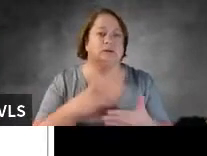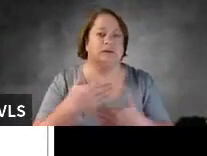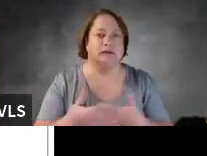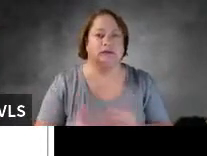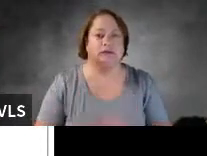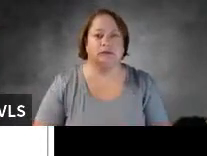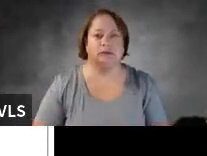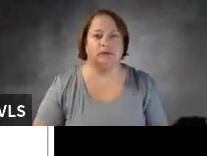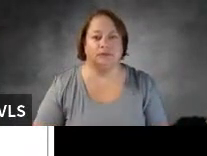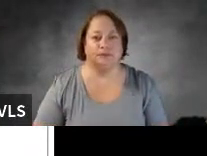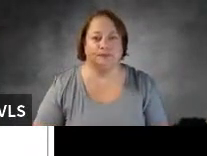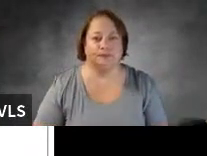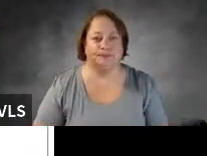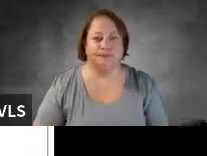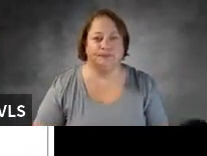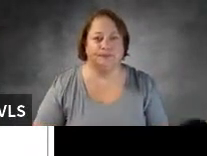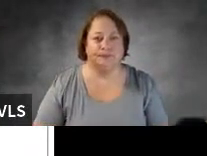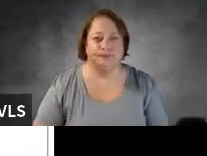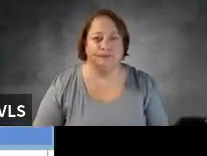slide.